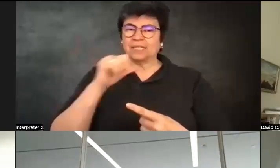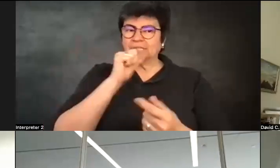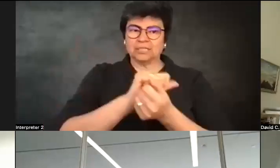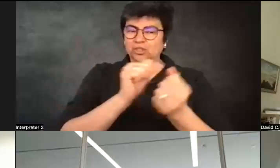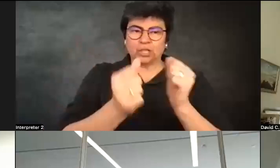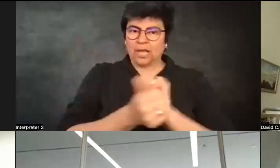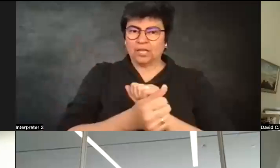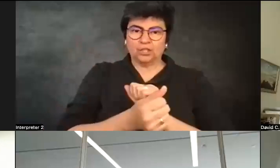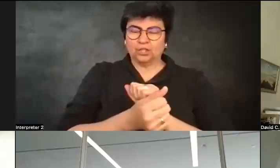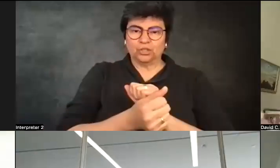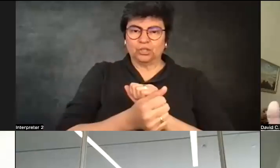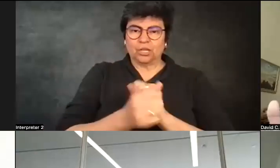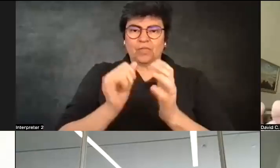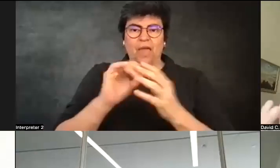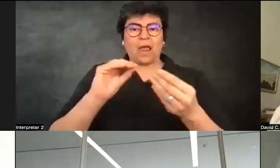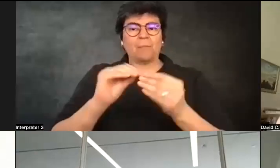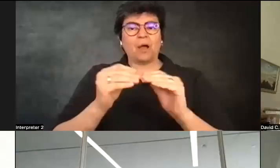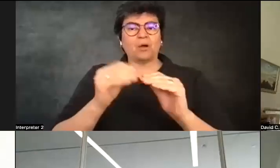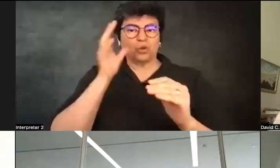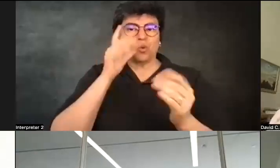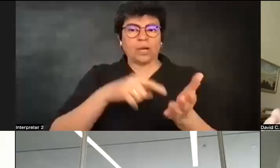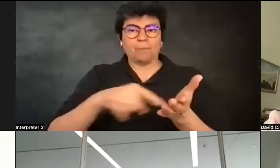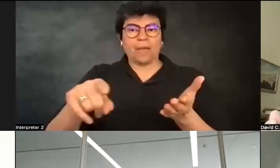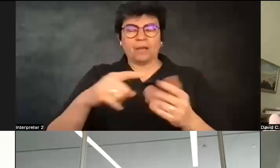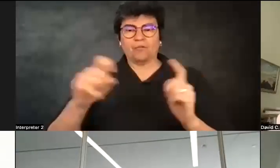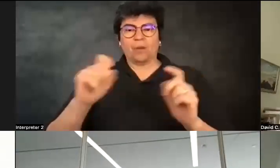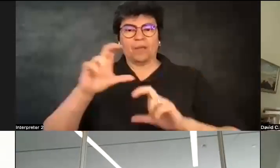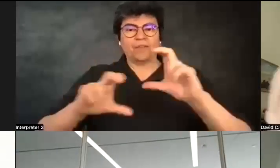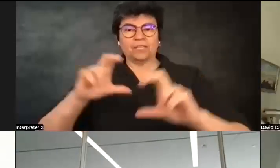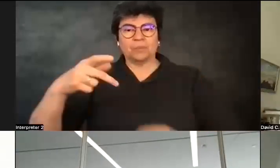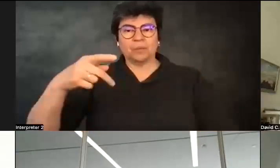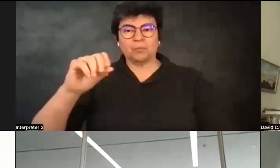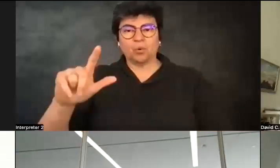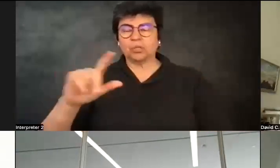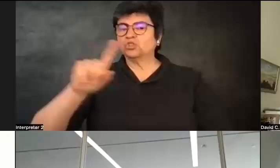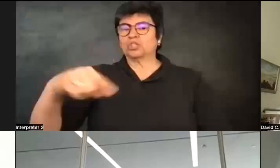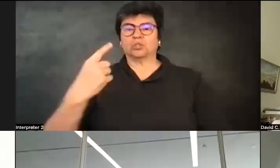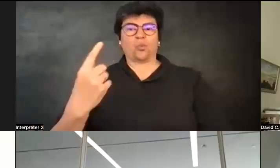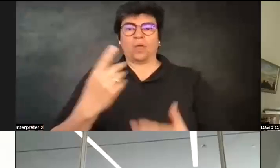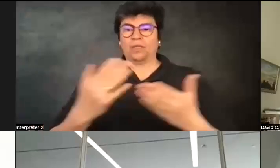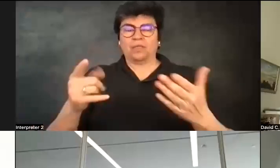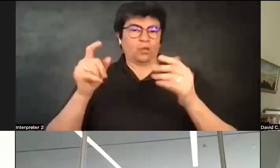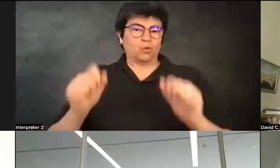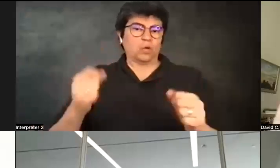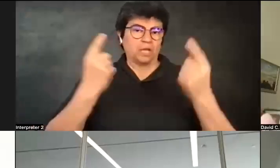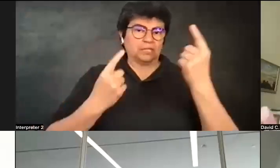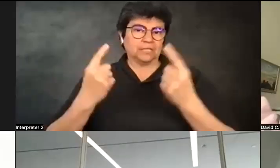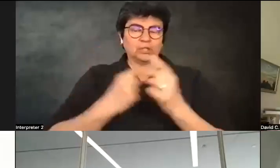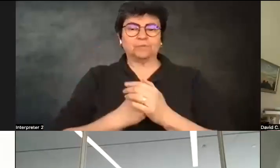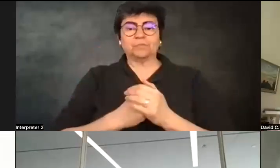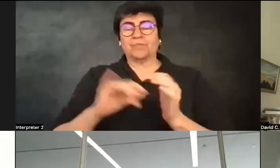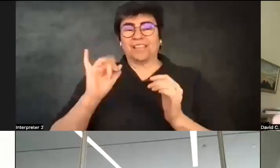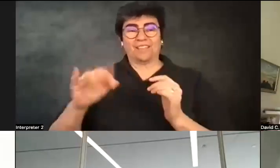the amount that you get from an investment pool. It's just one of the things that you consider. And if you think,